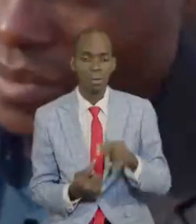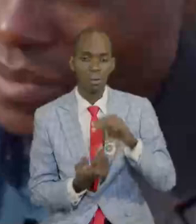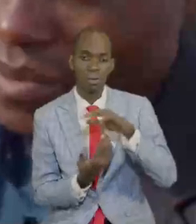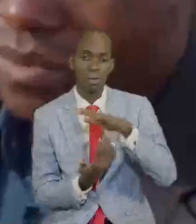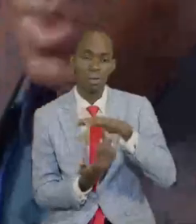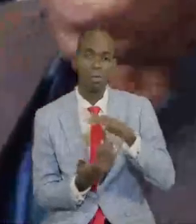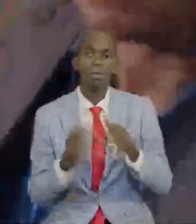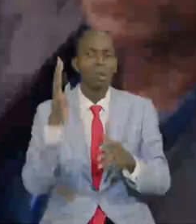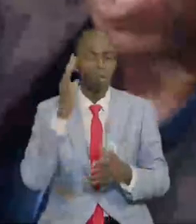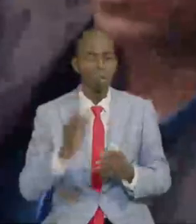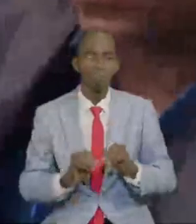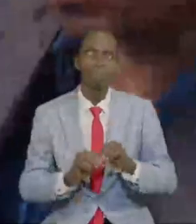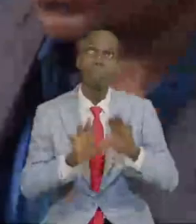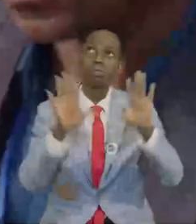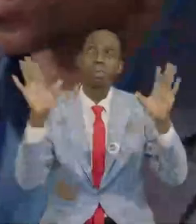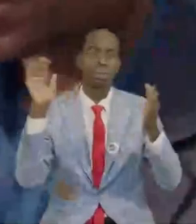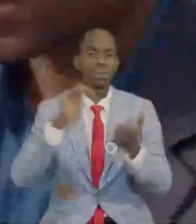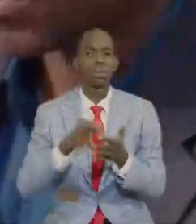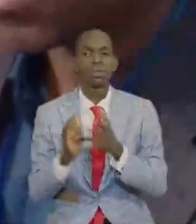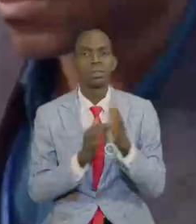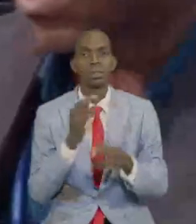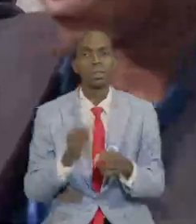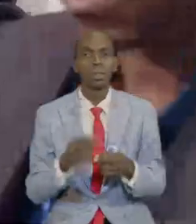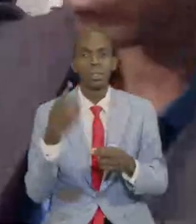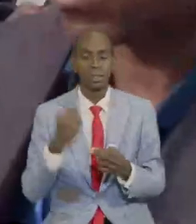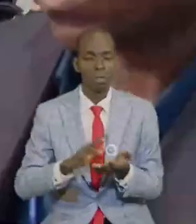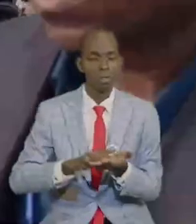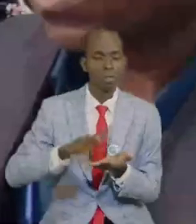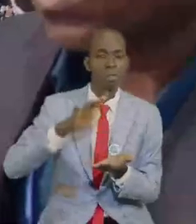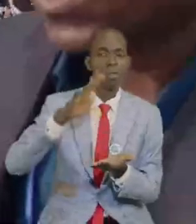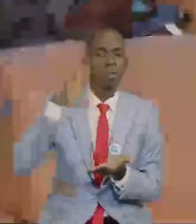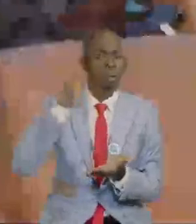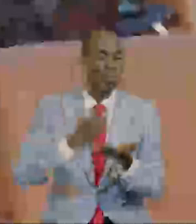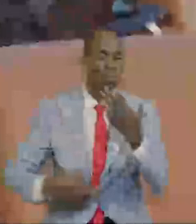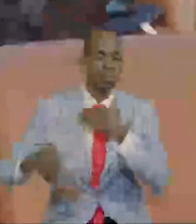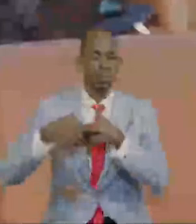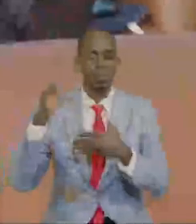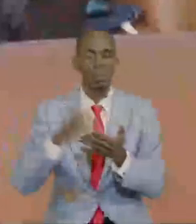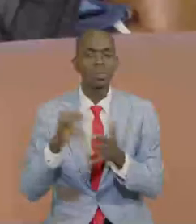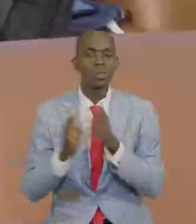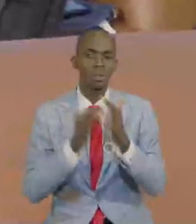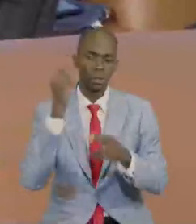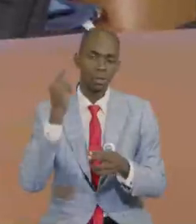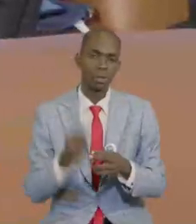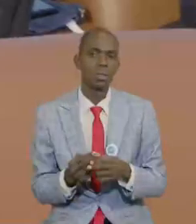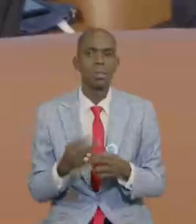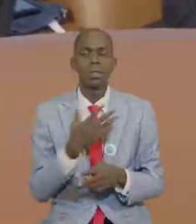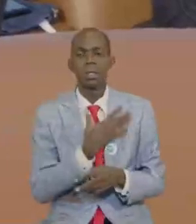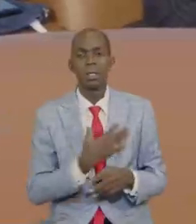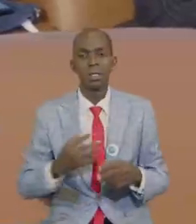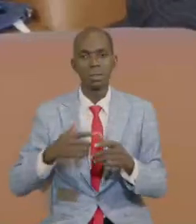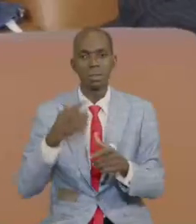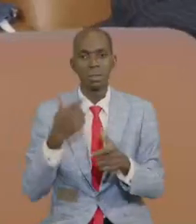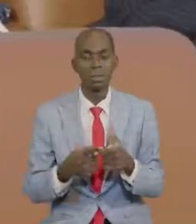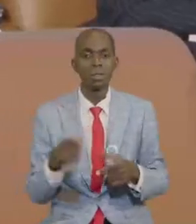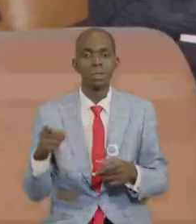will shine again. La flamme va encore s'allumer. Glory will return again. La gloire reviendra encore. And then you'll